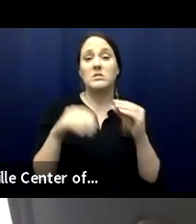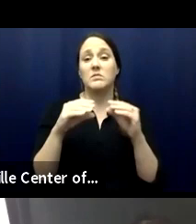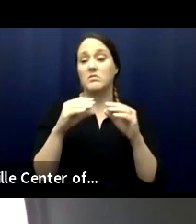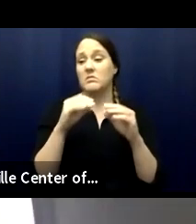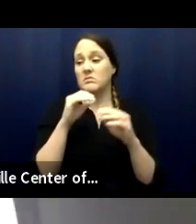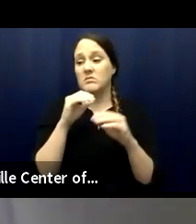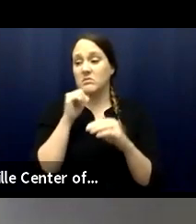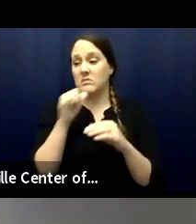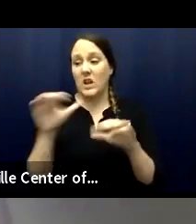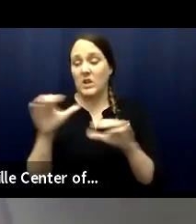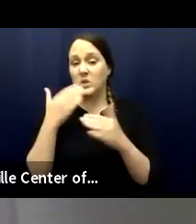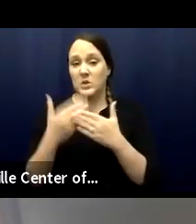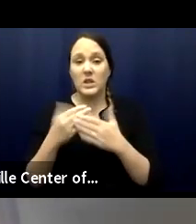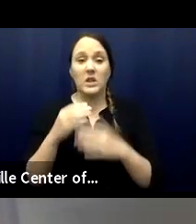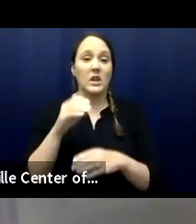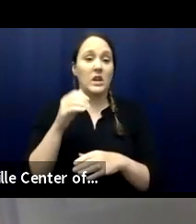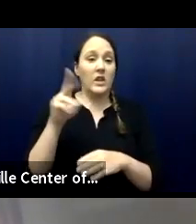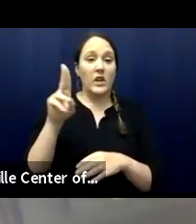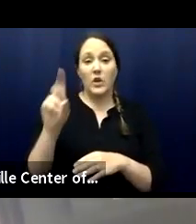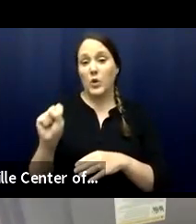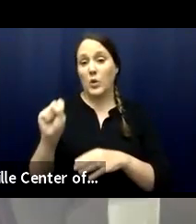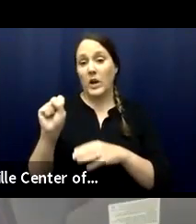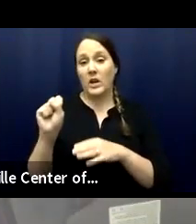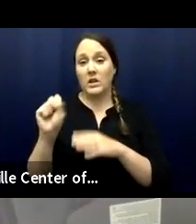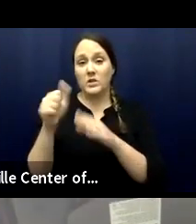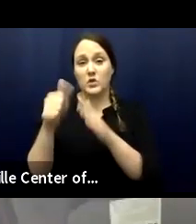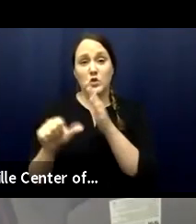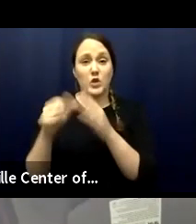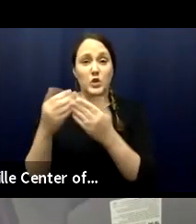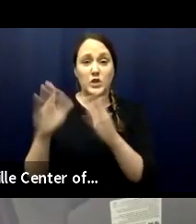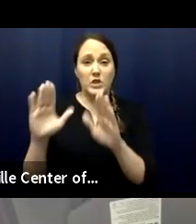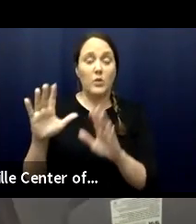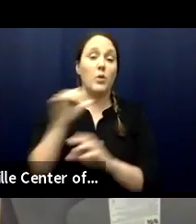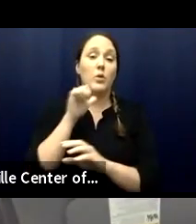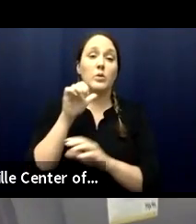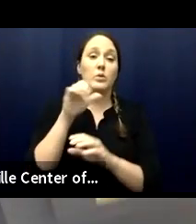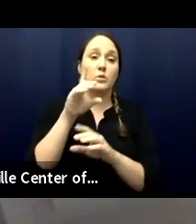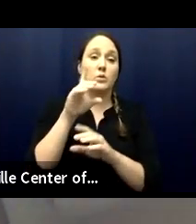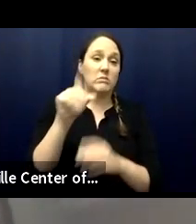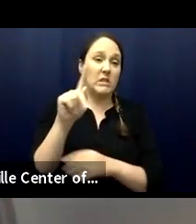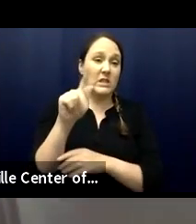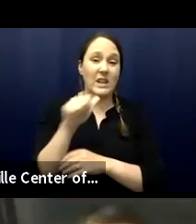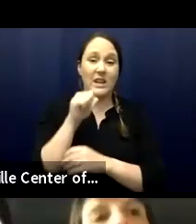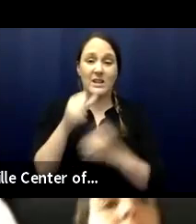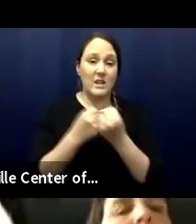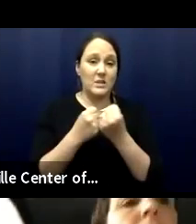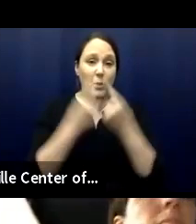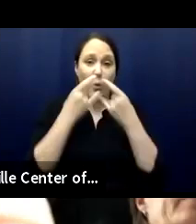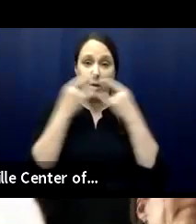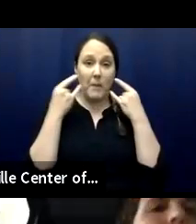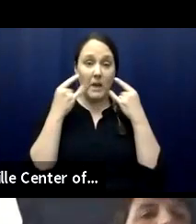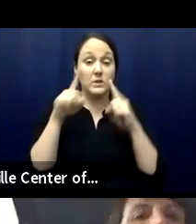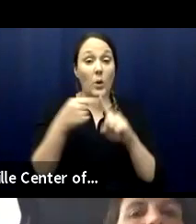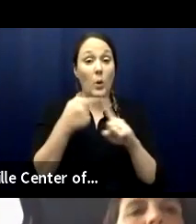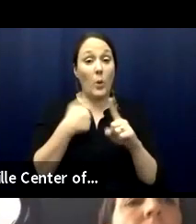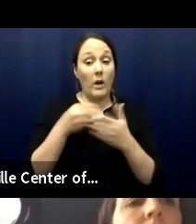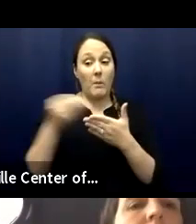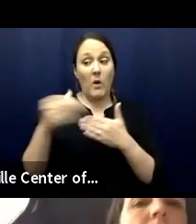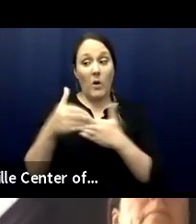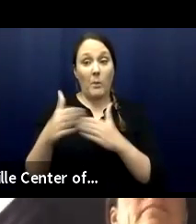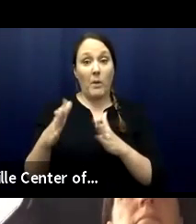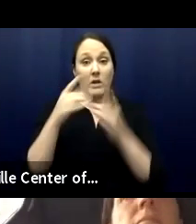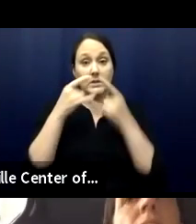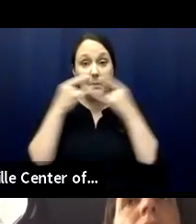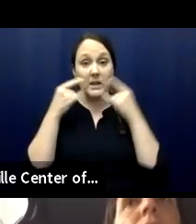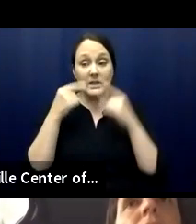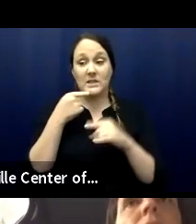even the U.S. Surgeon General stated that the data doesn't back up using the mask. And when I bought a box of masks, it even says